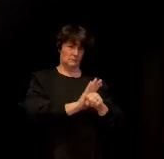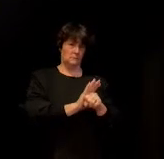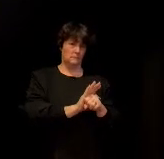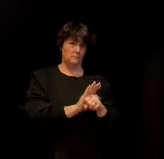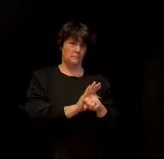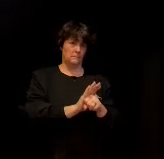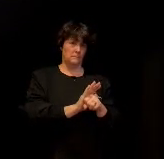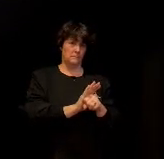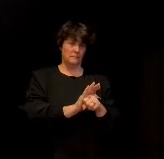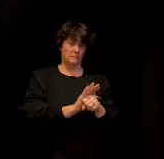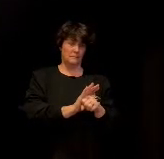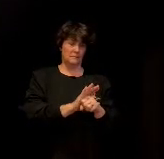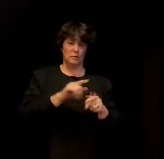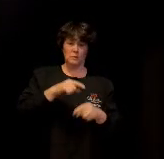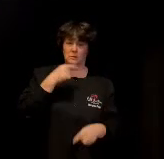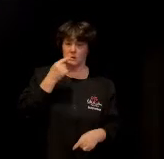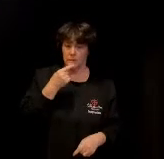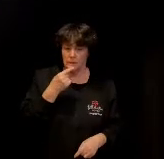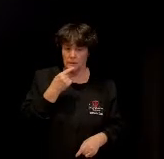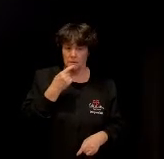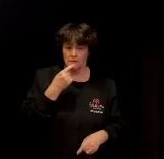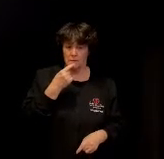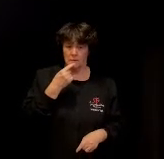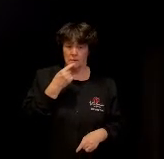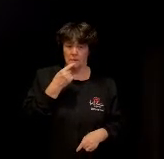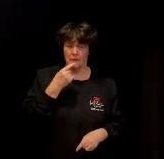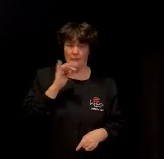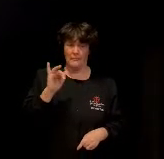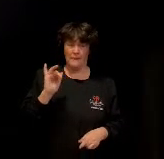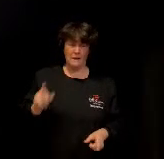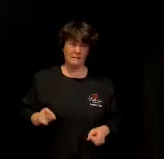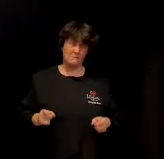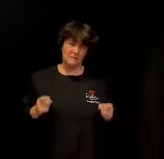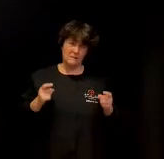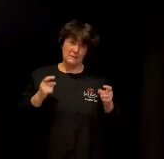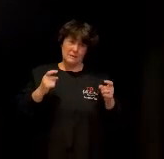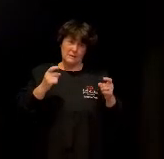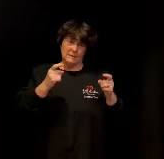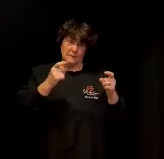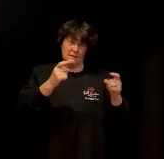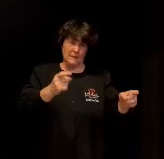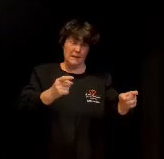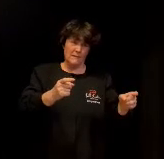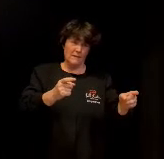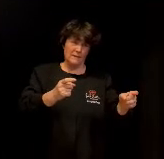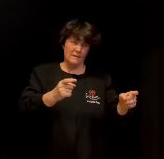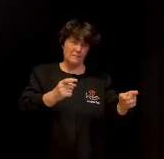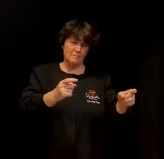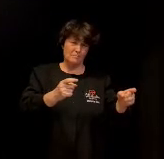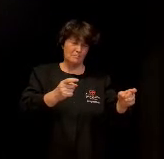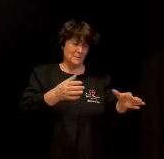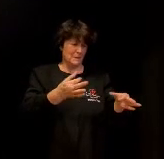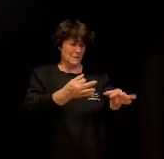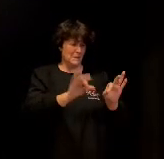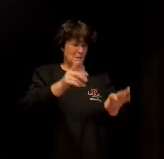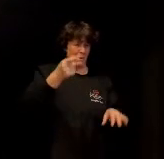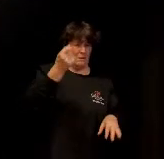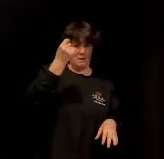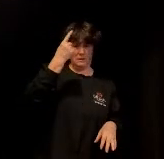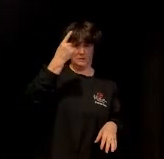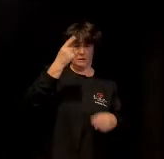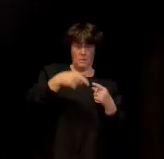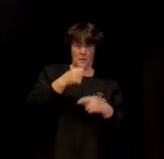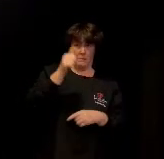to speak that he has given a general revelation of himself.